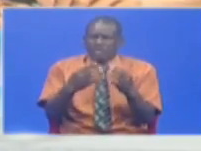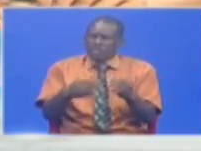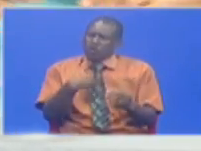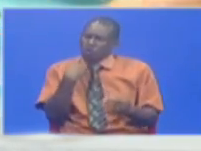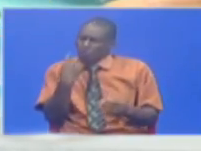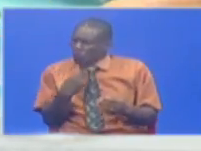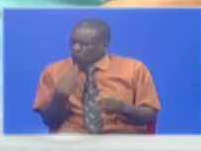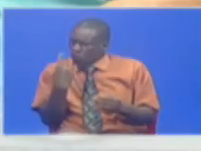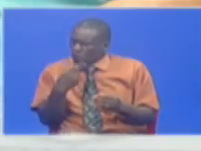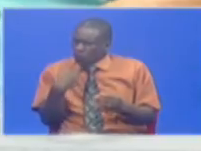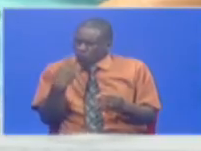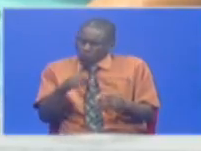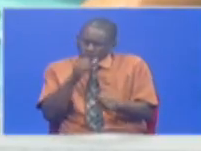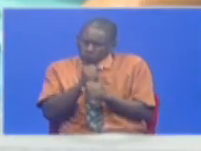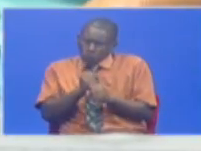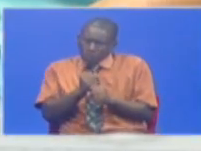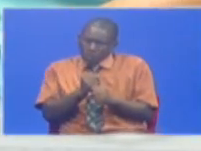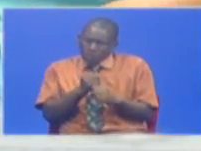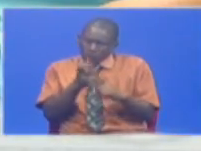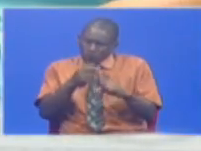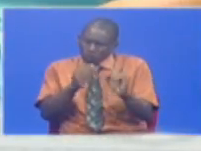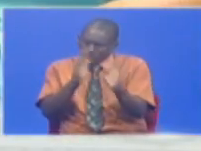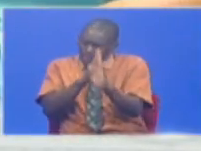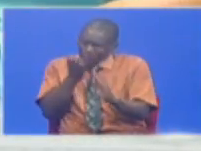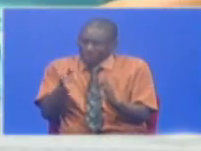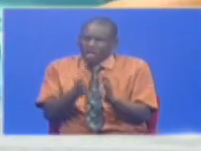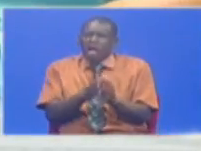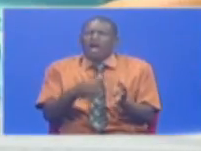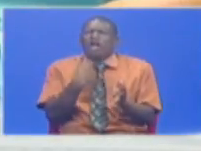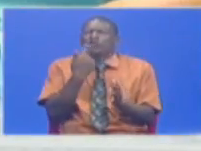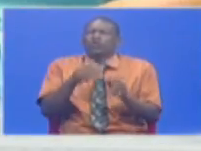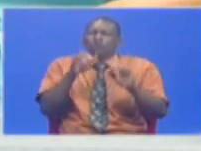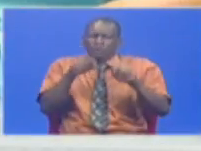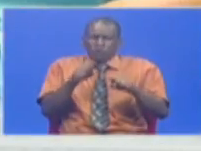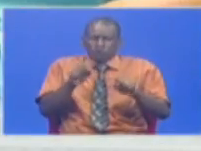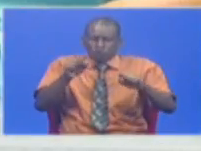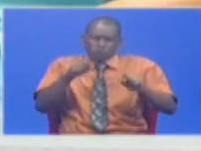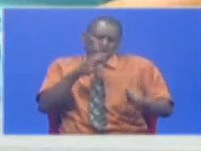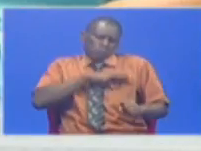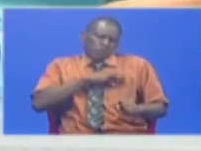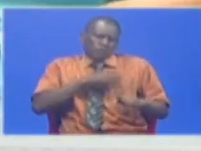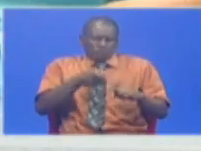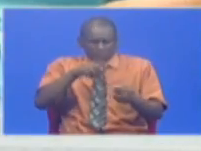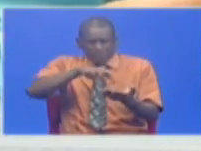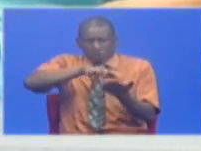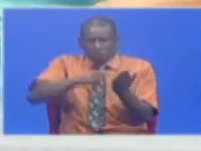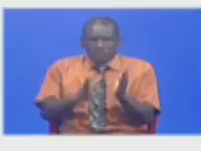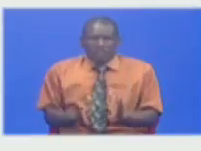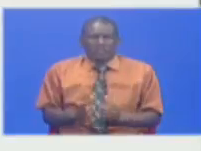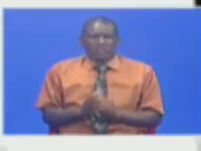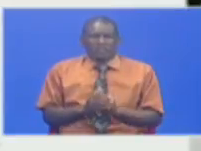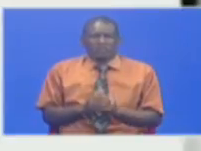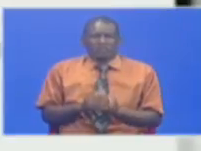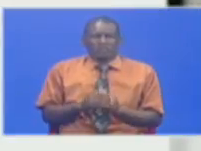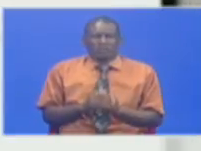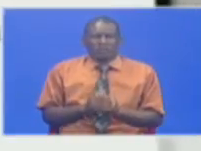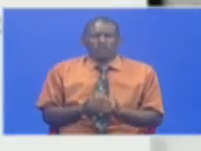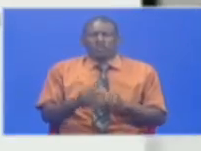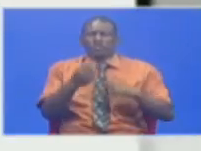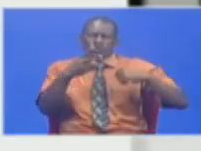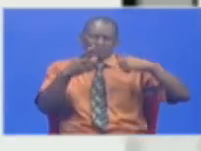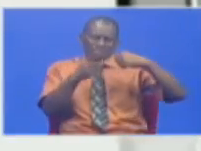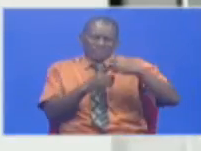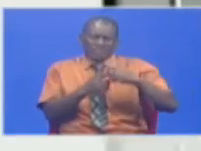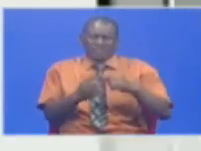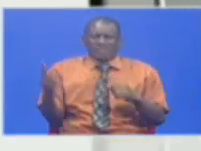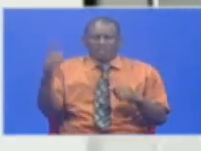the wheels from behind the scenes and who might have stood to gain from the contract. On the 26th day